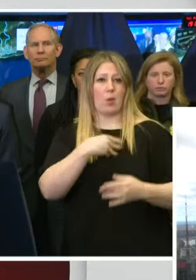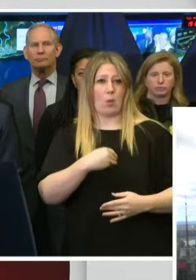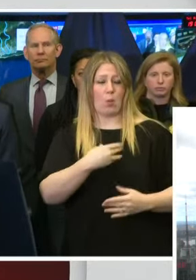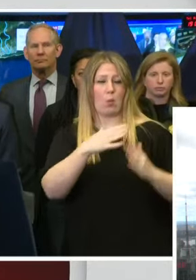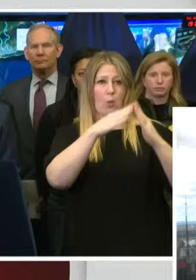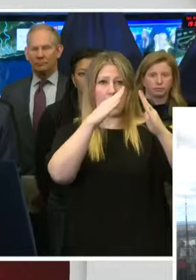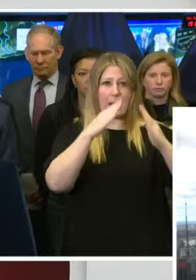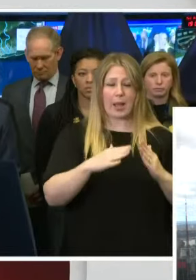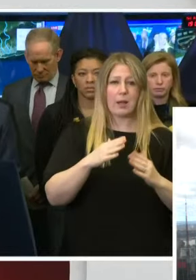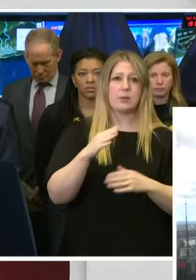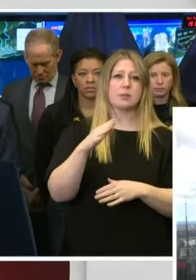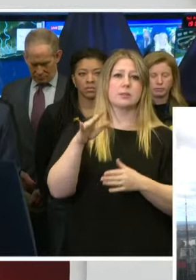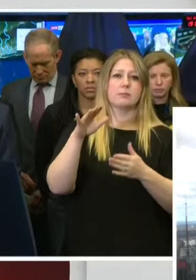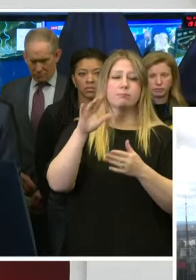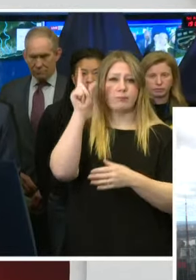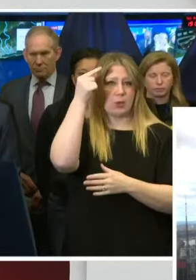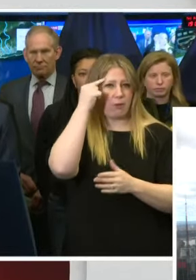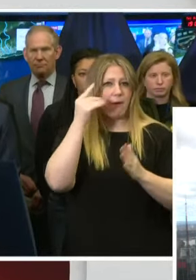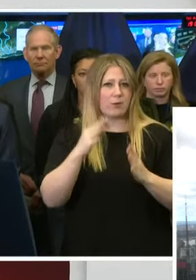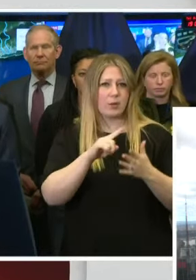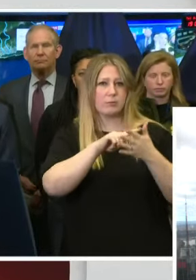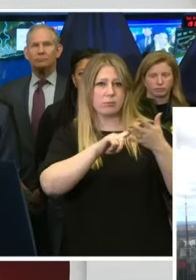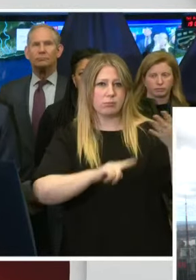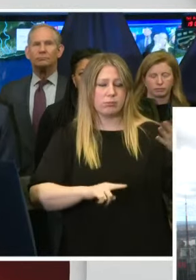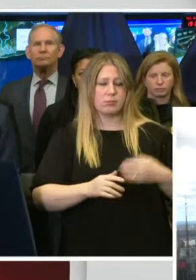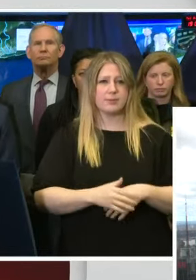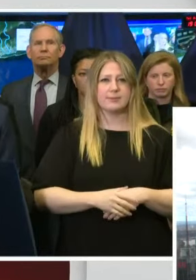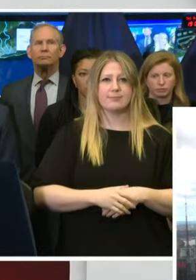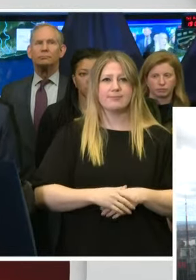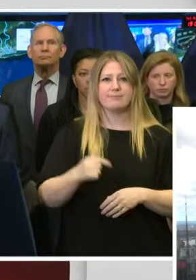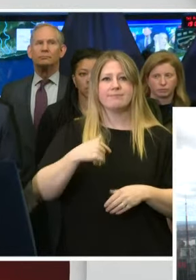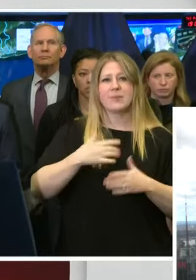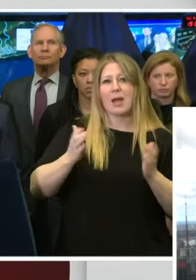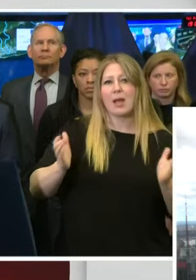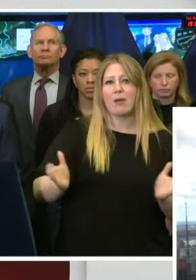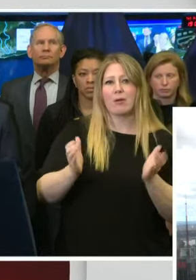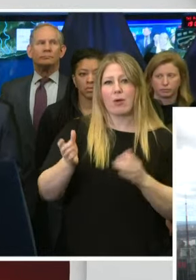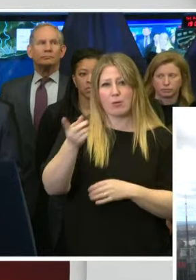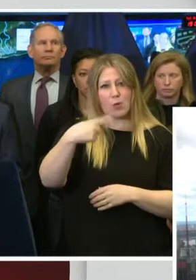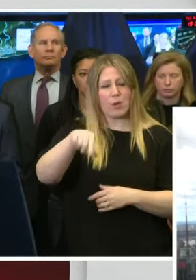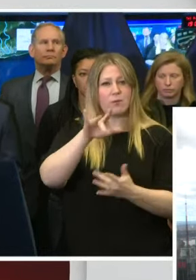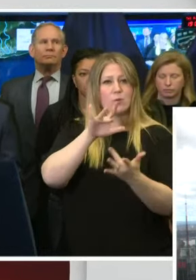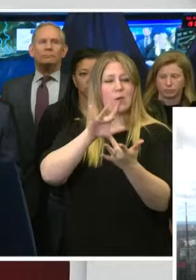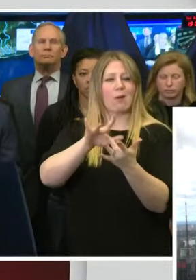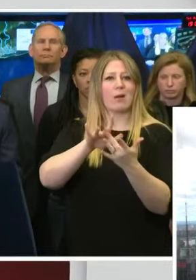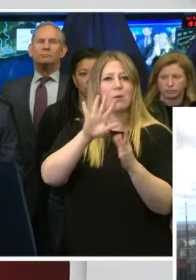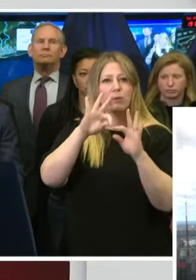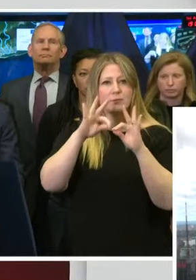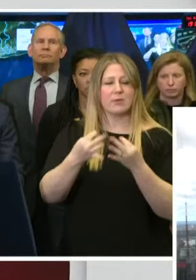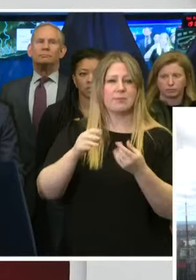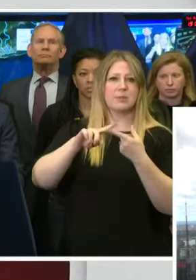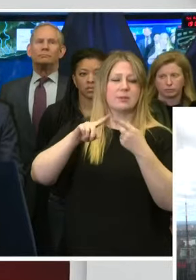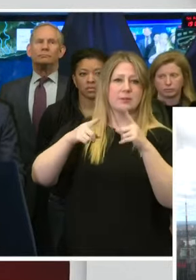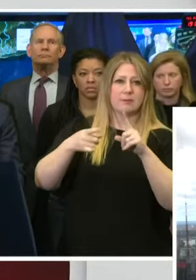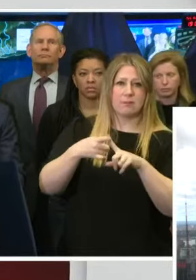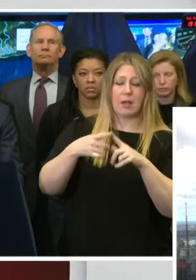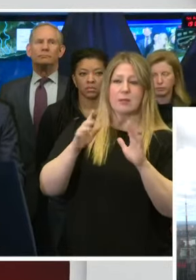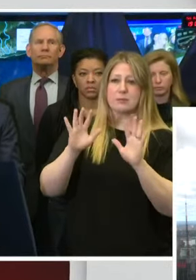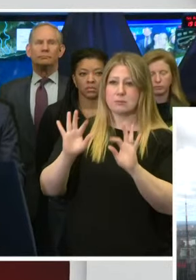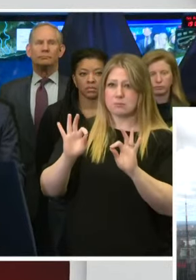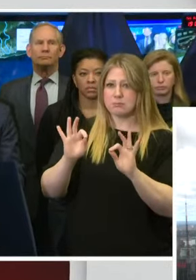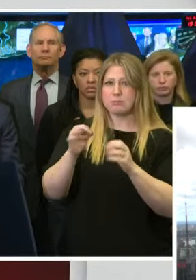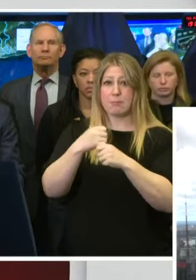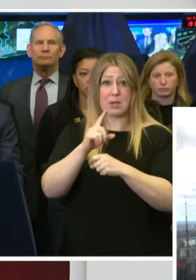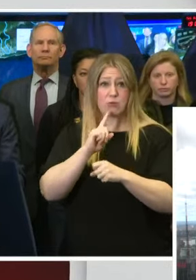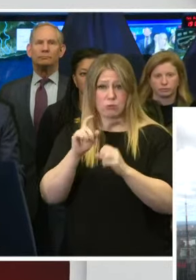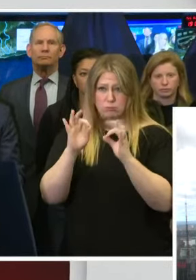New Yorkers to check on their loved ones to make sure that they are fine, not only from the infrastructure damage, but